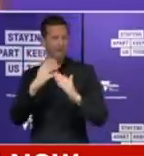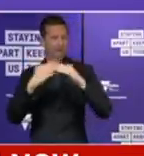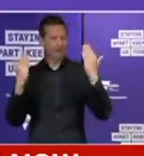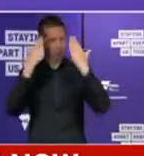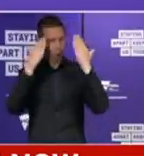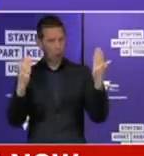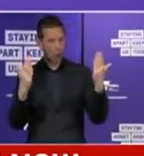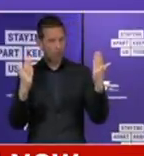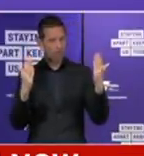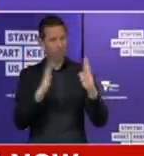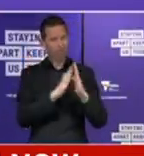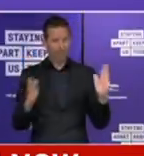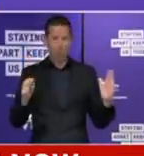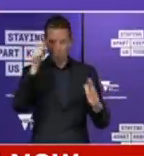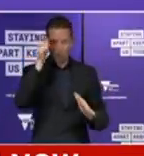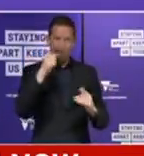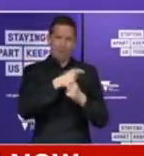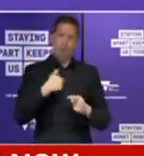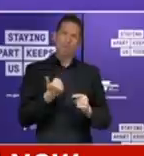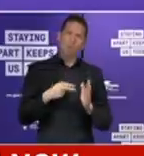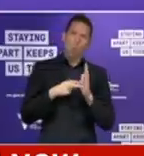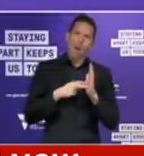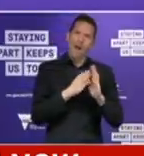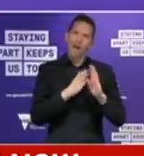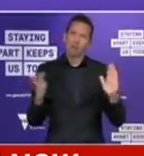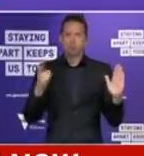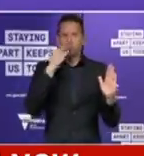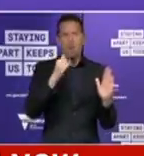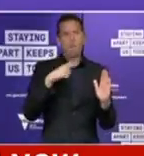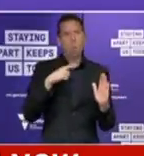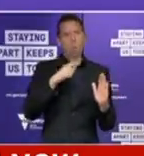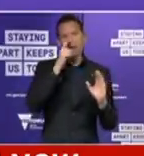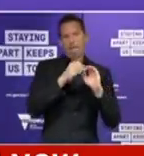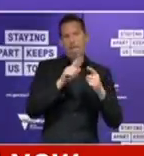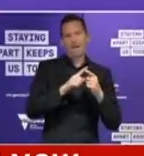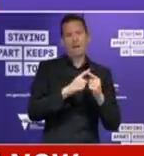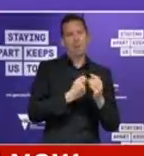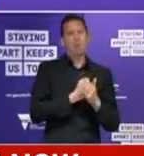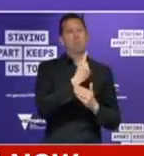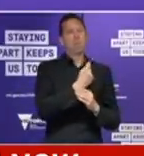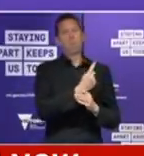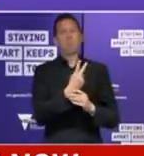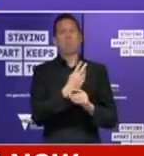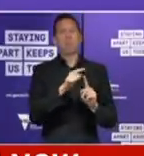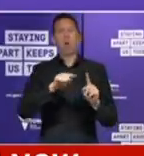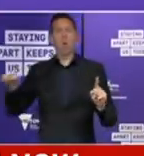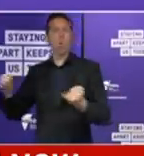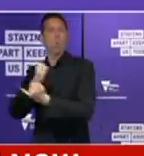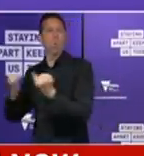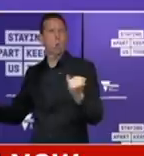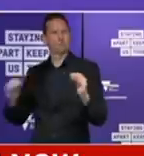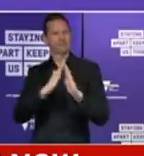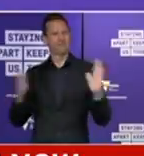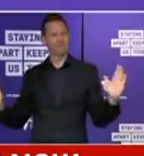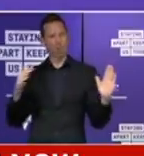as frustrating as that is a really important part of this. So that's why we can't just get to a point in time where